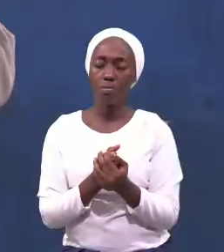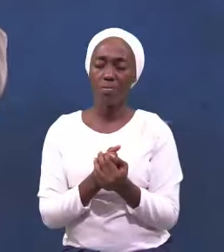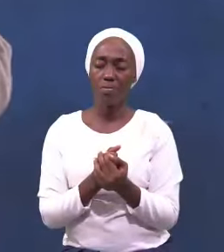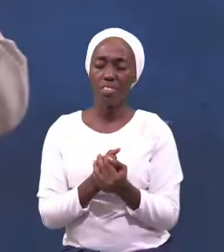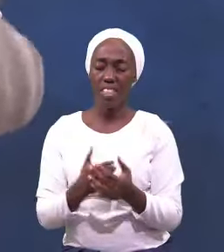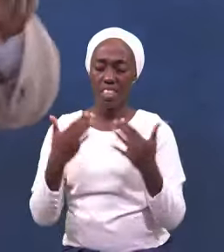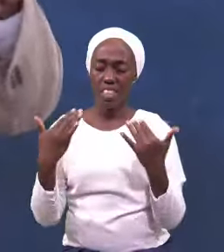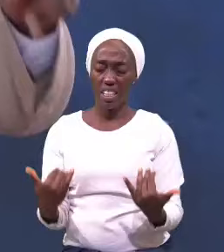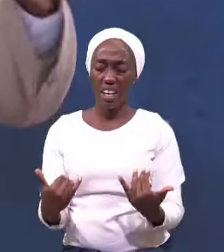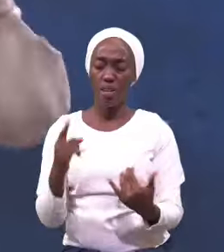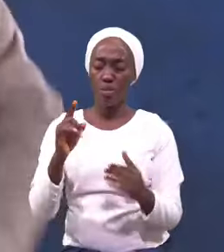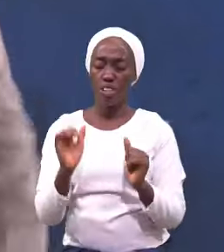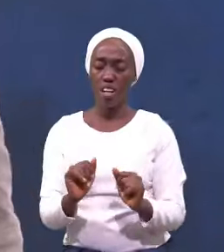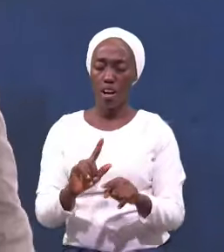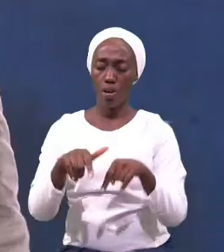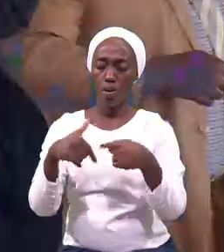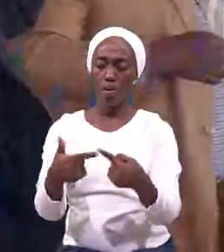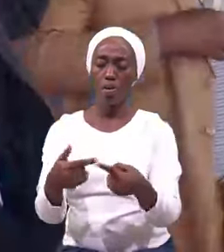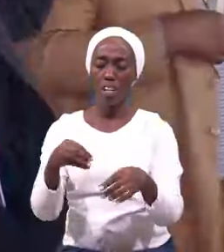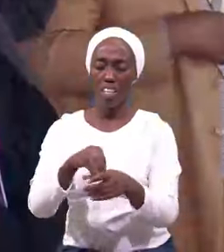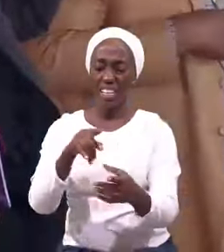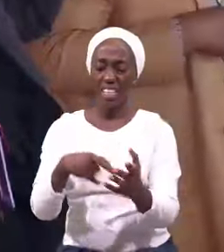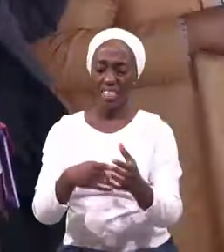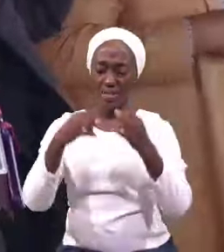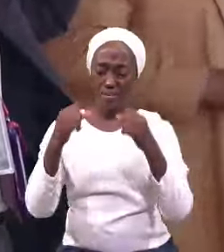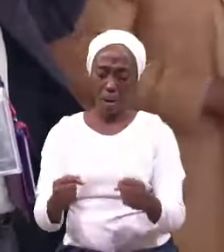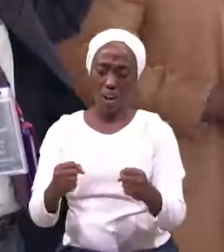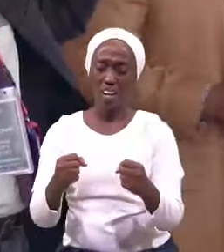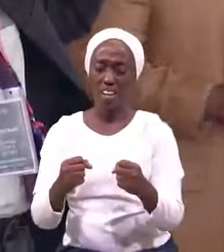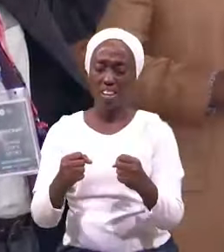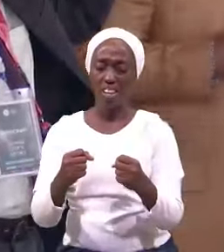Now you can go in this power.